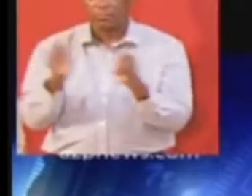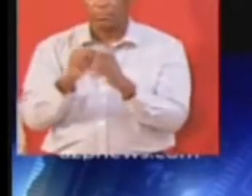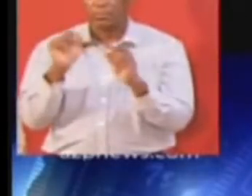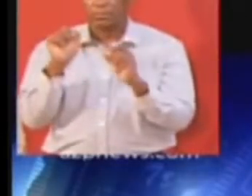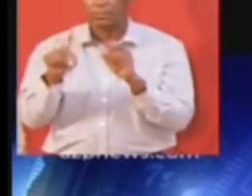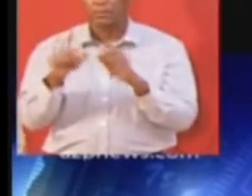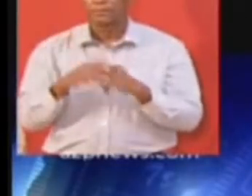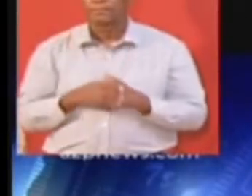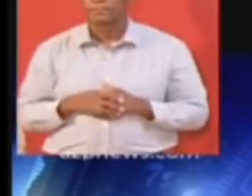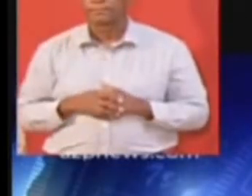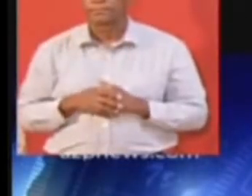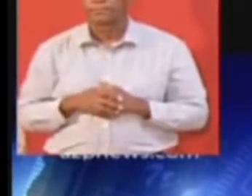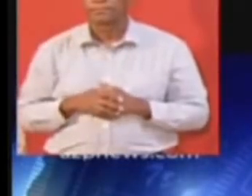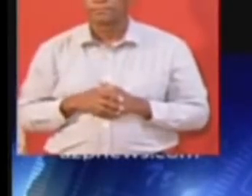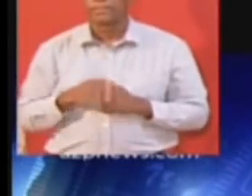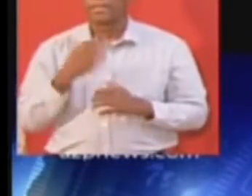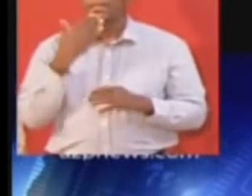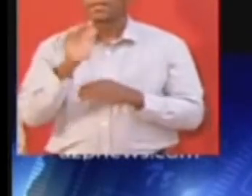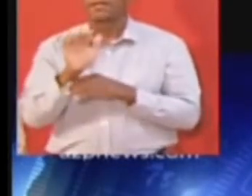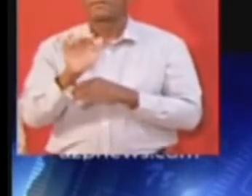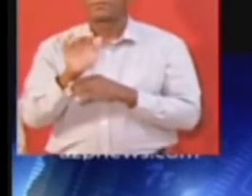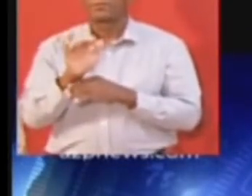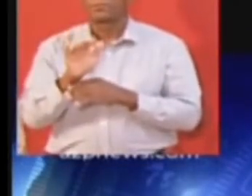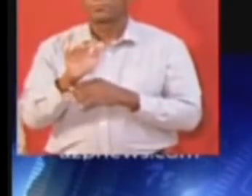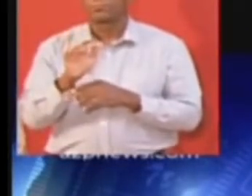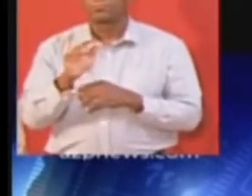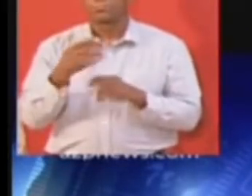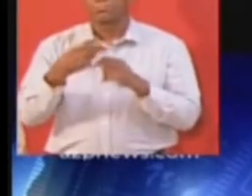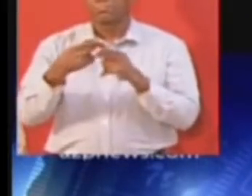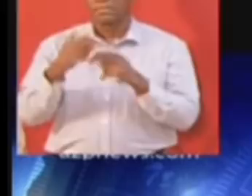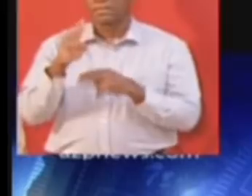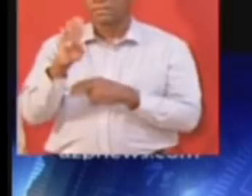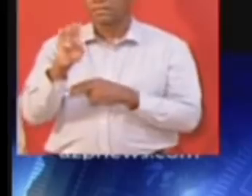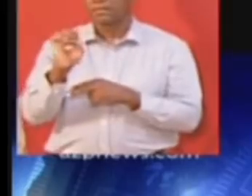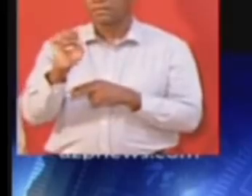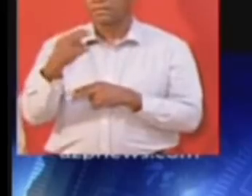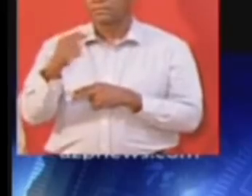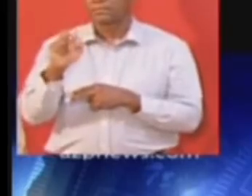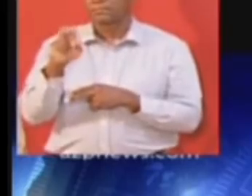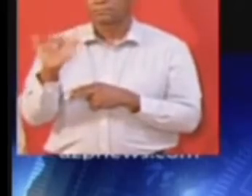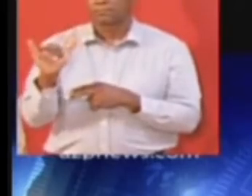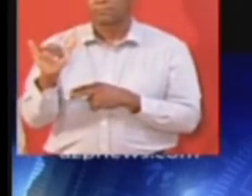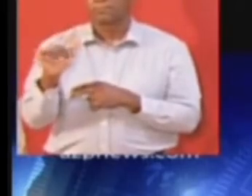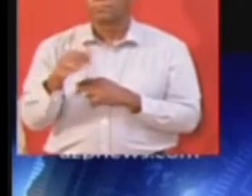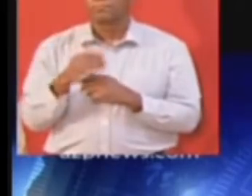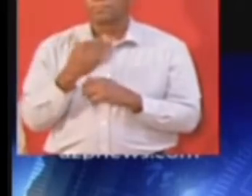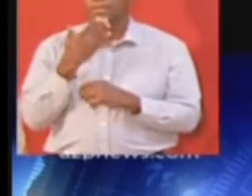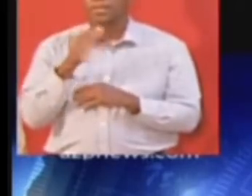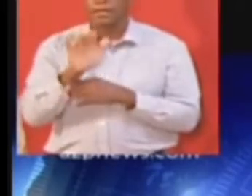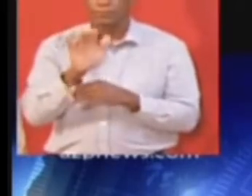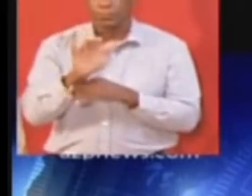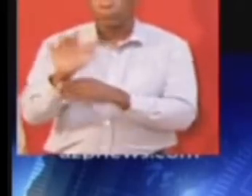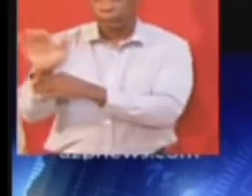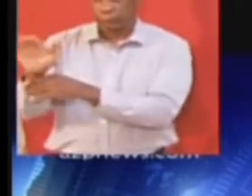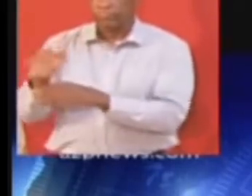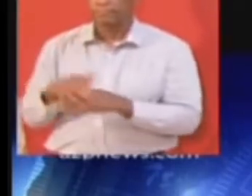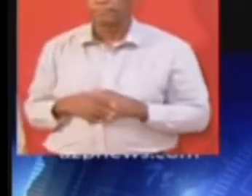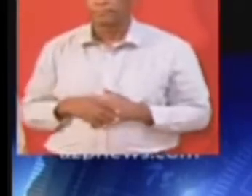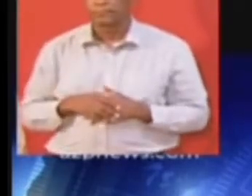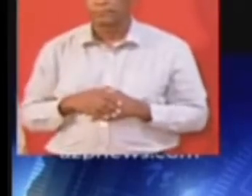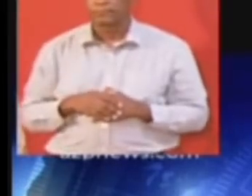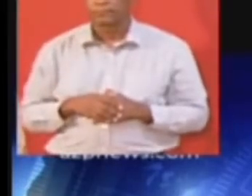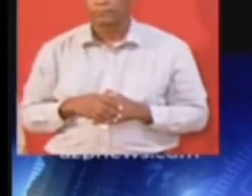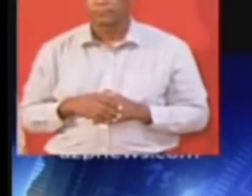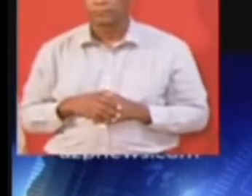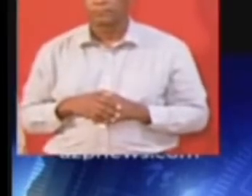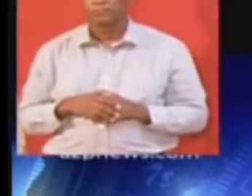Hi, good afternoon, Priya Bihari, AZPnews.com. Good afternoon to Prime Minister, good afternoon to Minister of Health, and